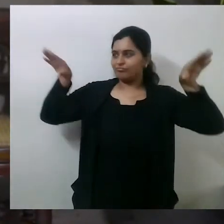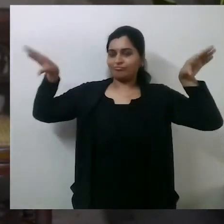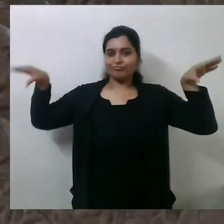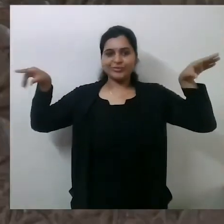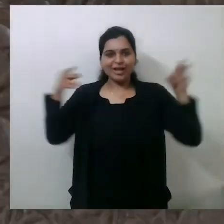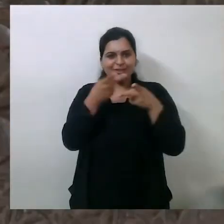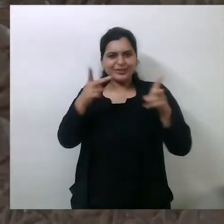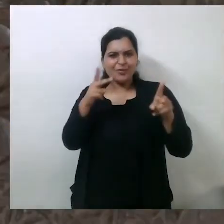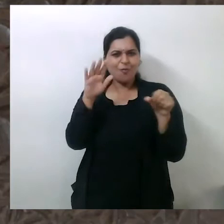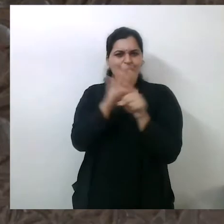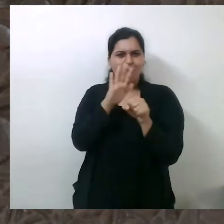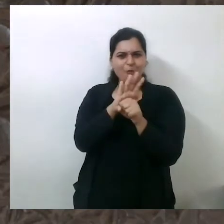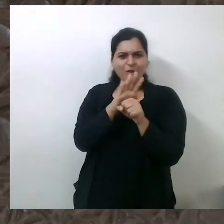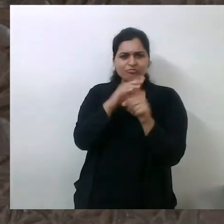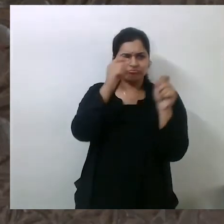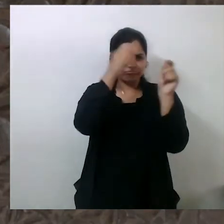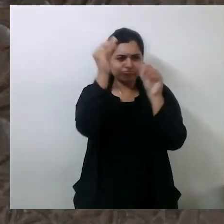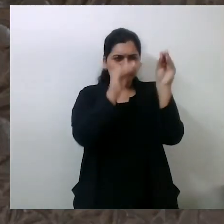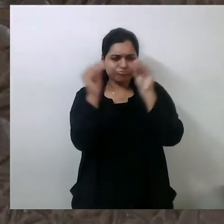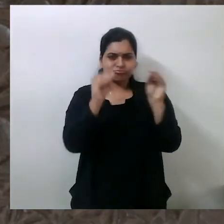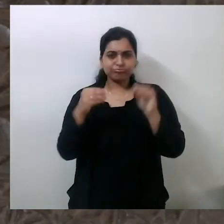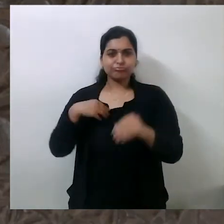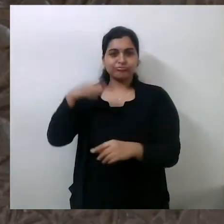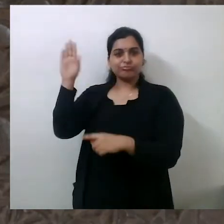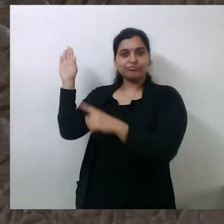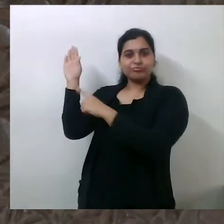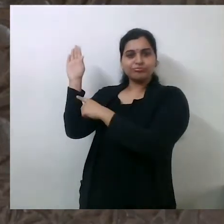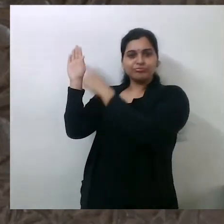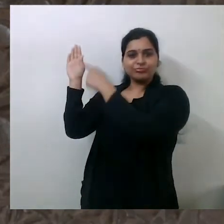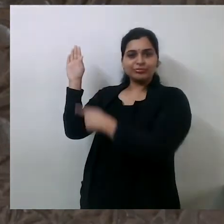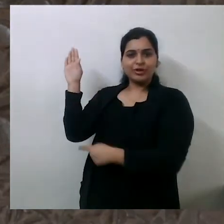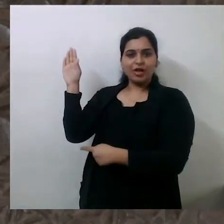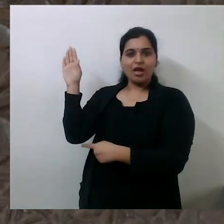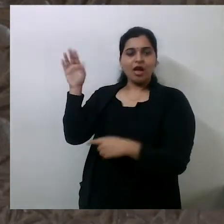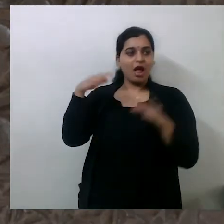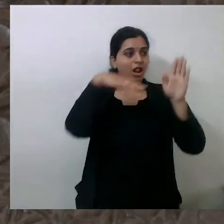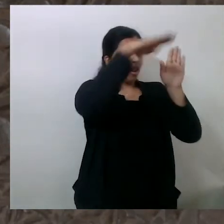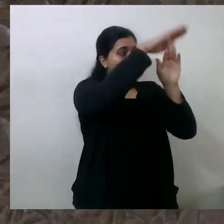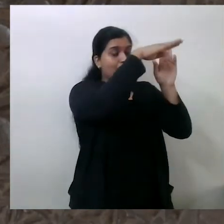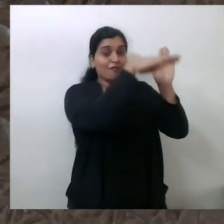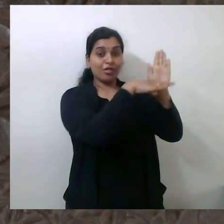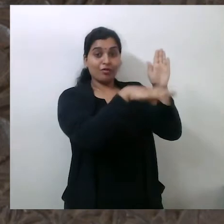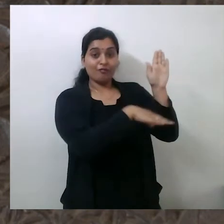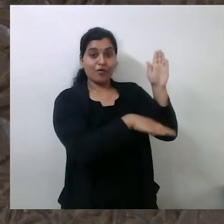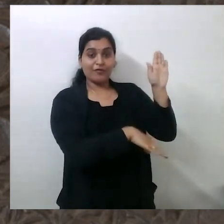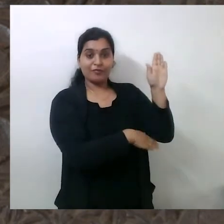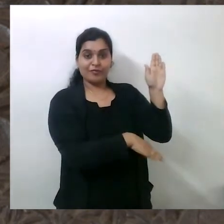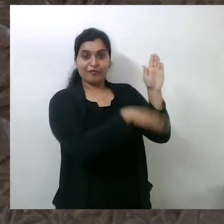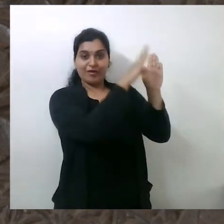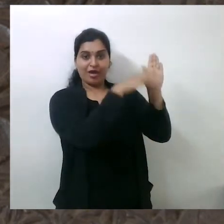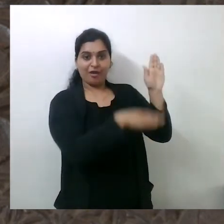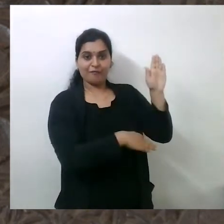it, we can see at the arcaded back there is a 6-point star, which is called the Shatcon.